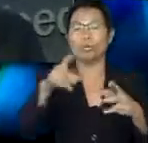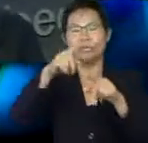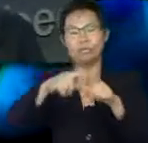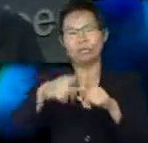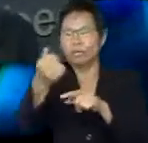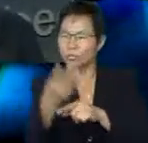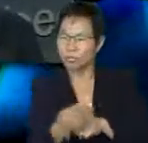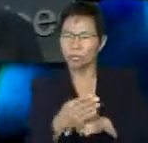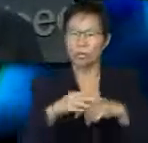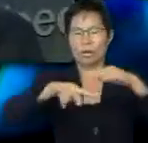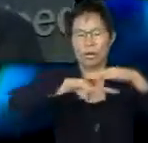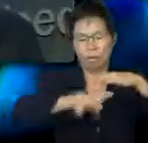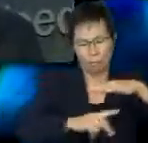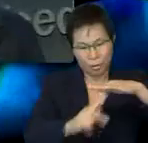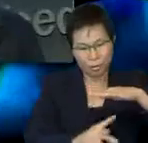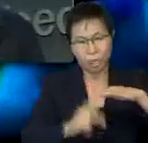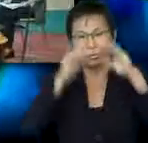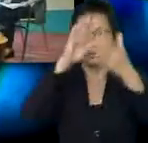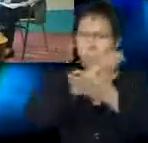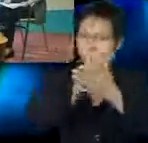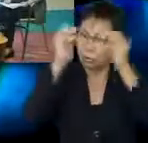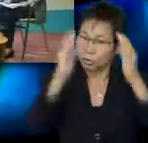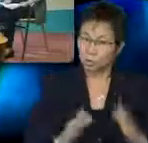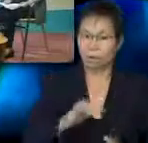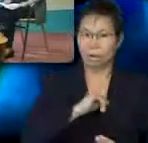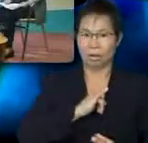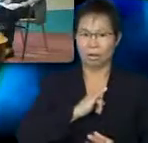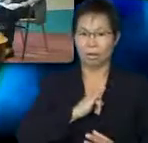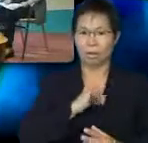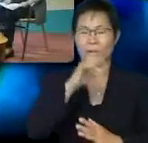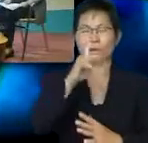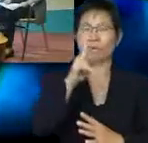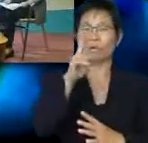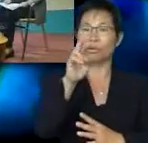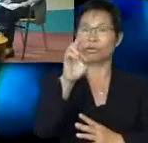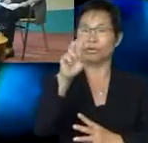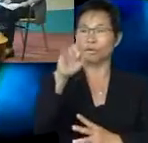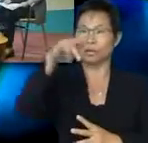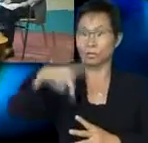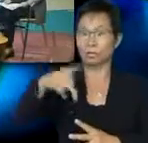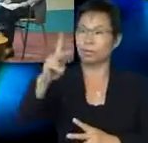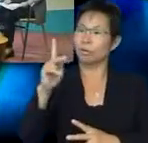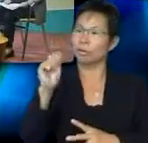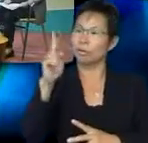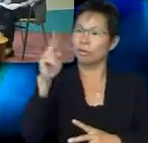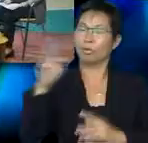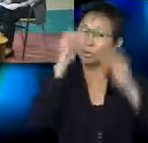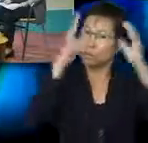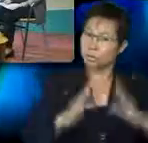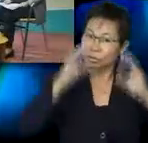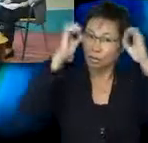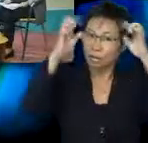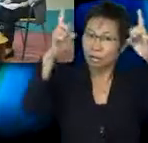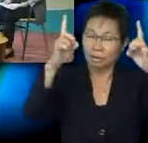several primary school teachers. I am Kuldip Kaur, a teacher-educator at